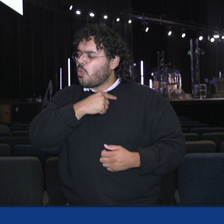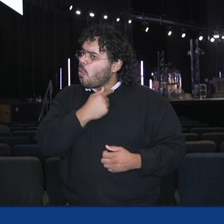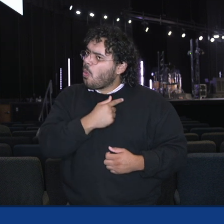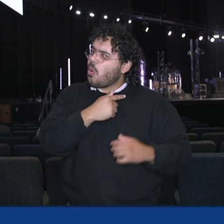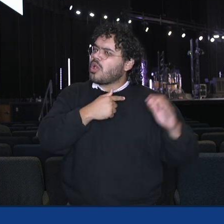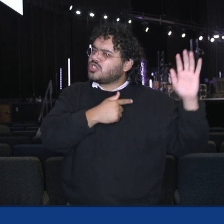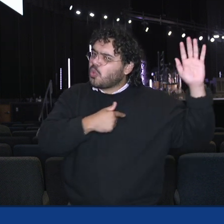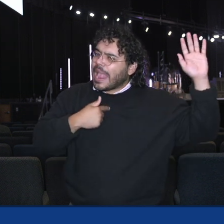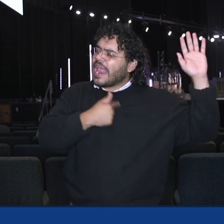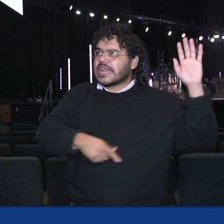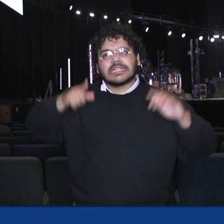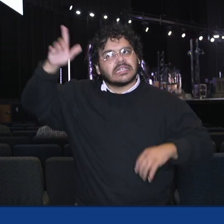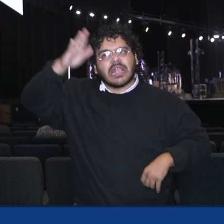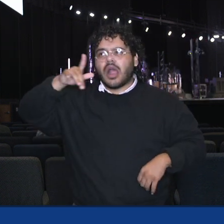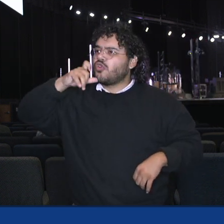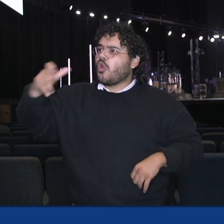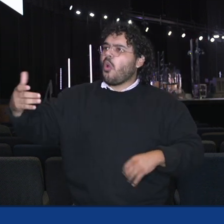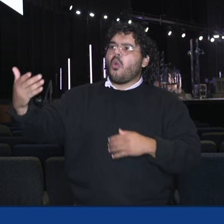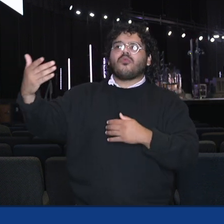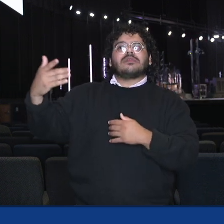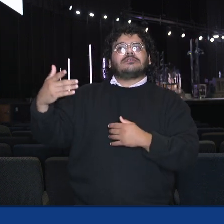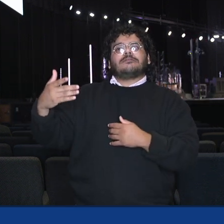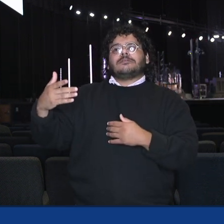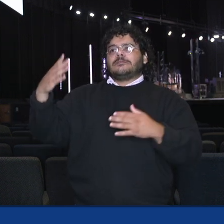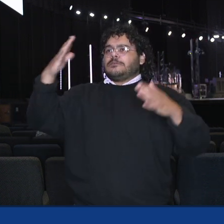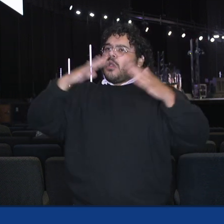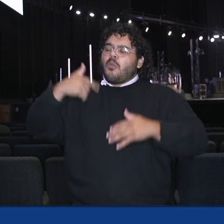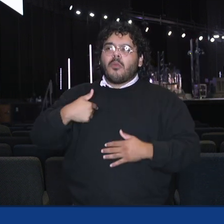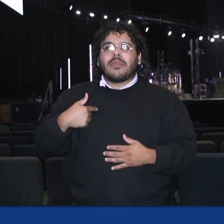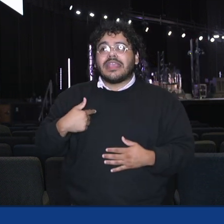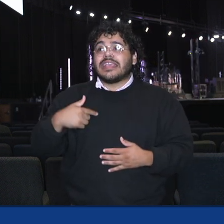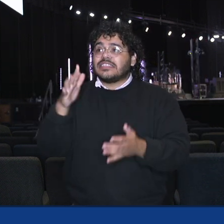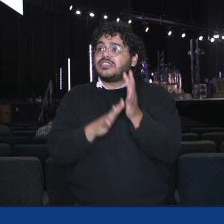Jesus had just commanded the tormenting spirit, "Out, get out of the man."